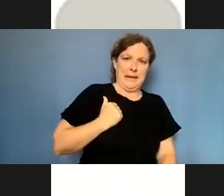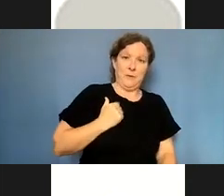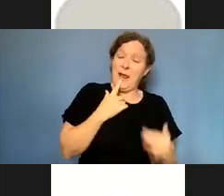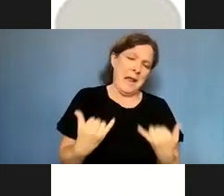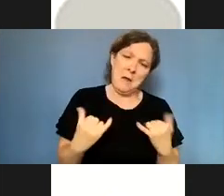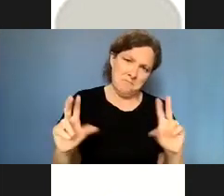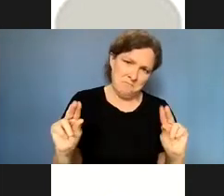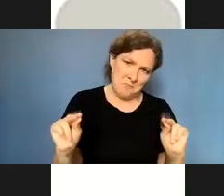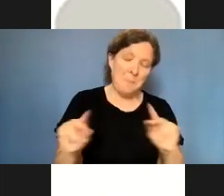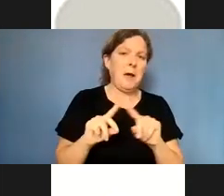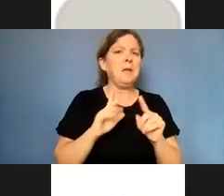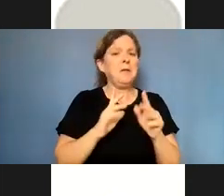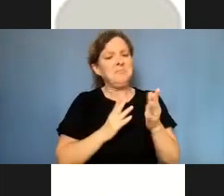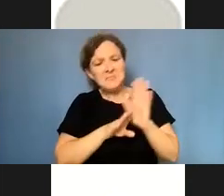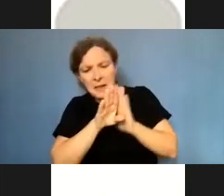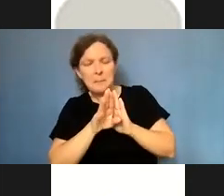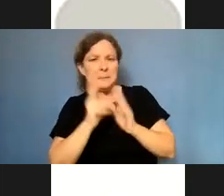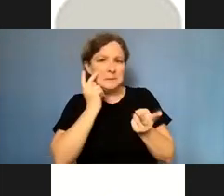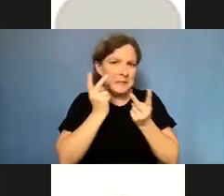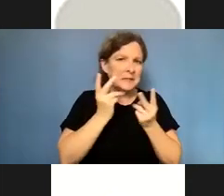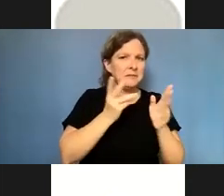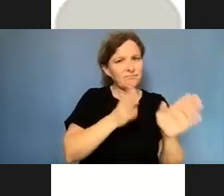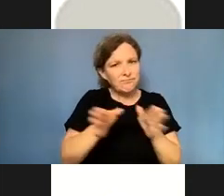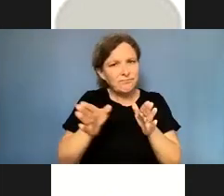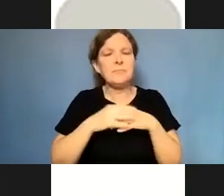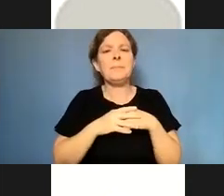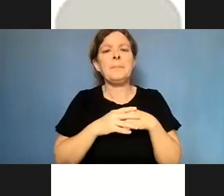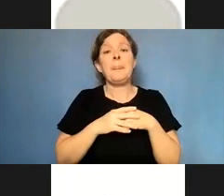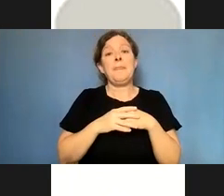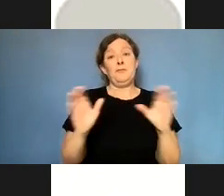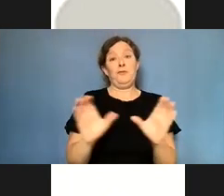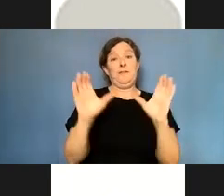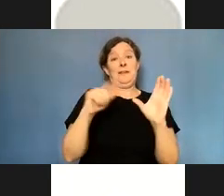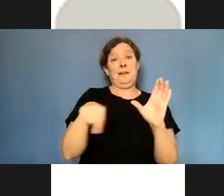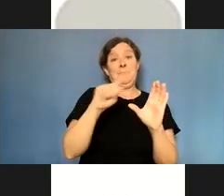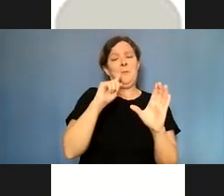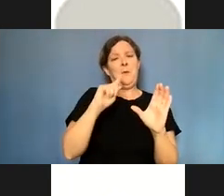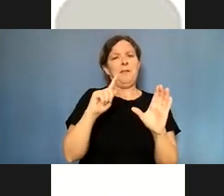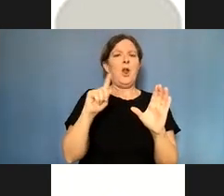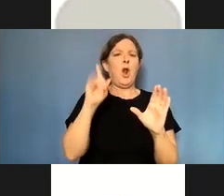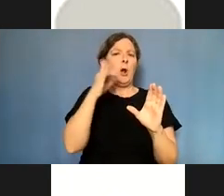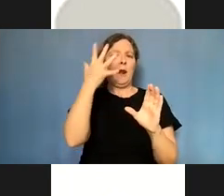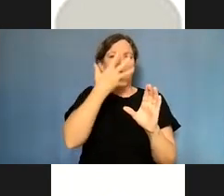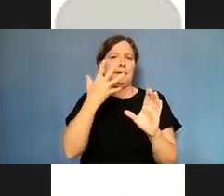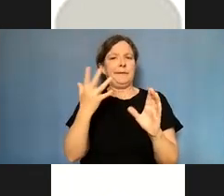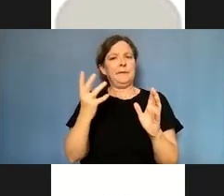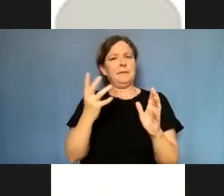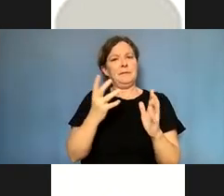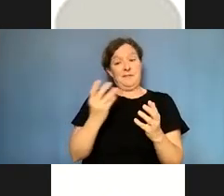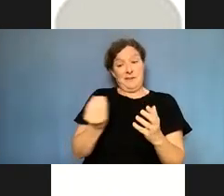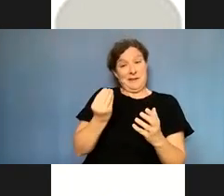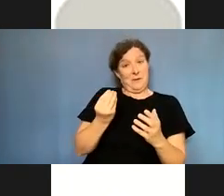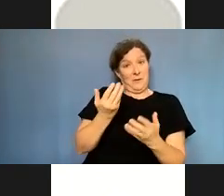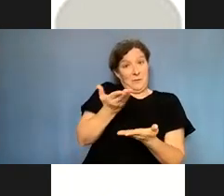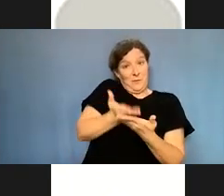case. The certificate will share key characteristics with the enhanced Ontario vaccination record. So the record that you're getting now